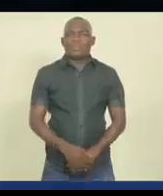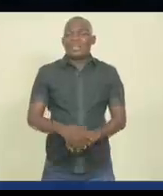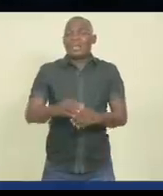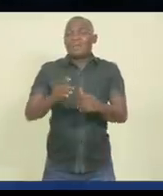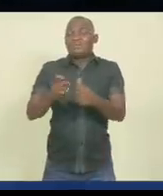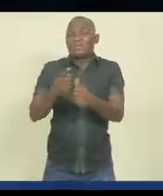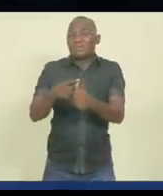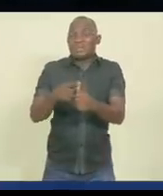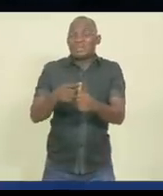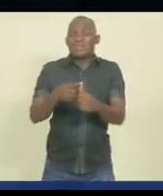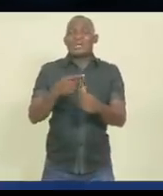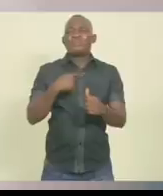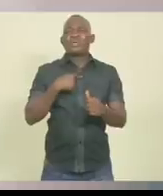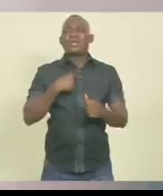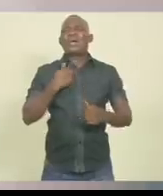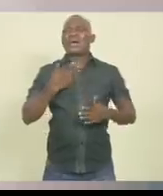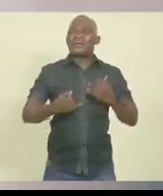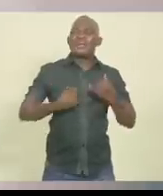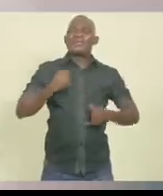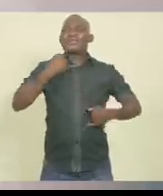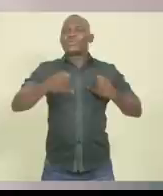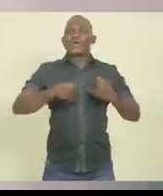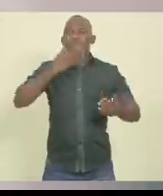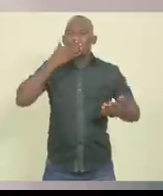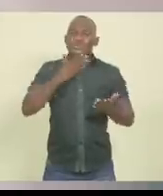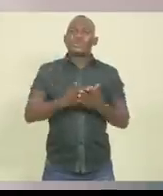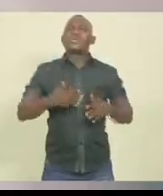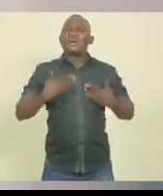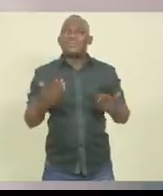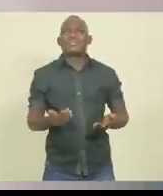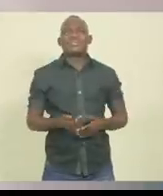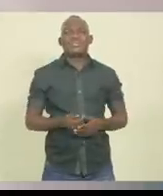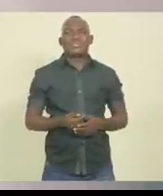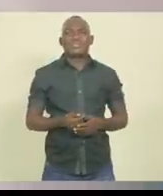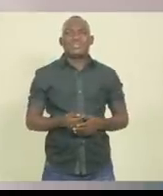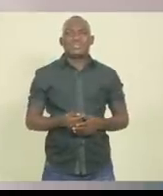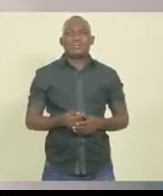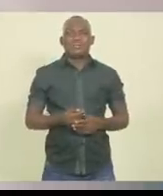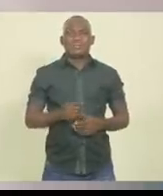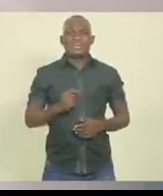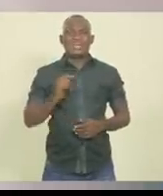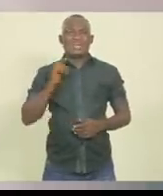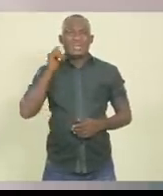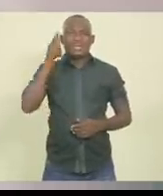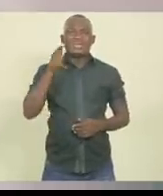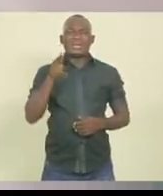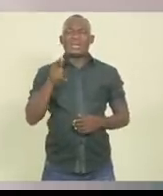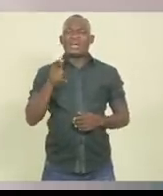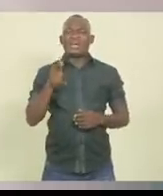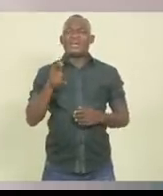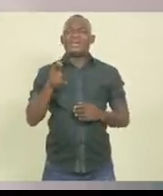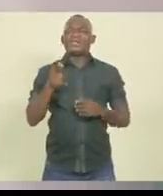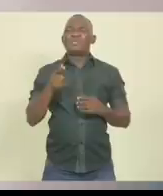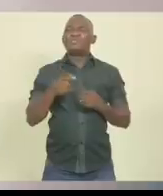Enjoying it. getting out of